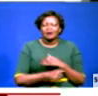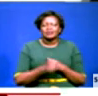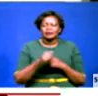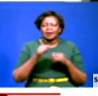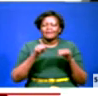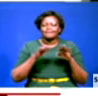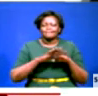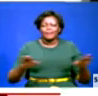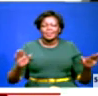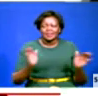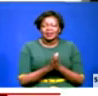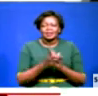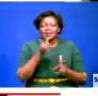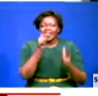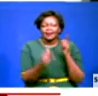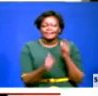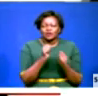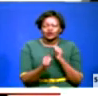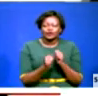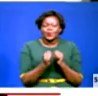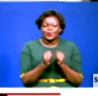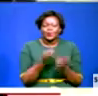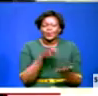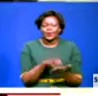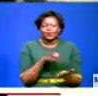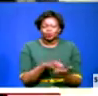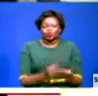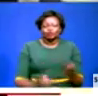to boost their morale. Nancy Okware reports.